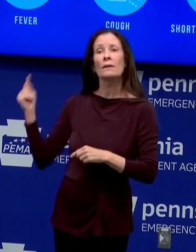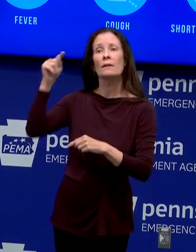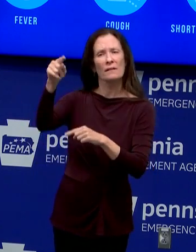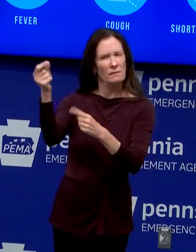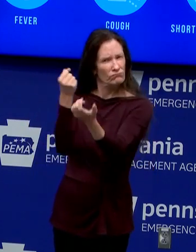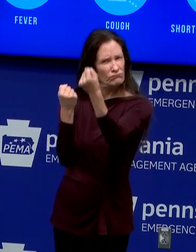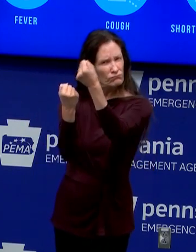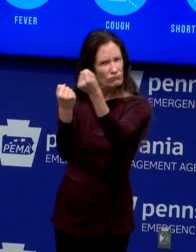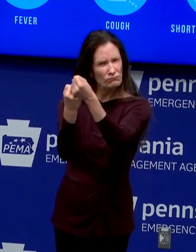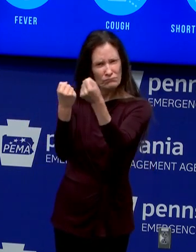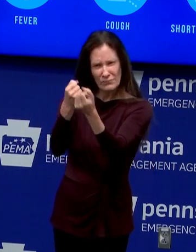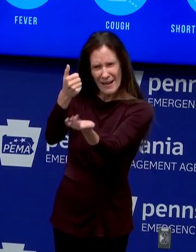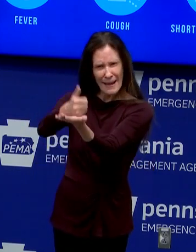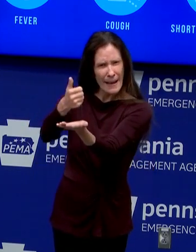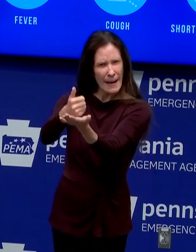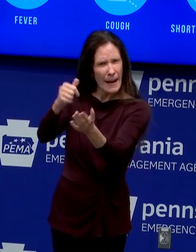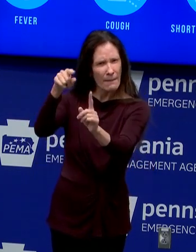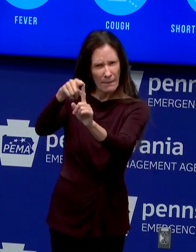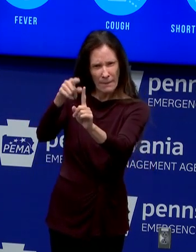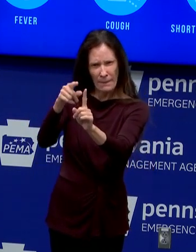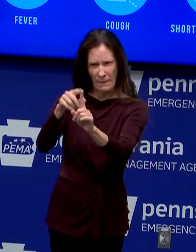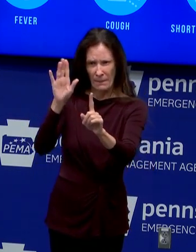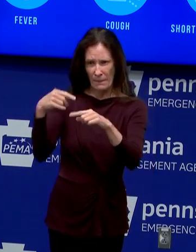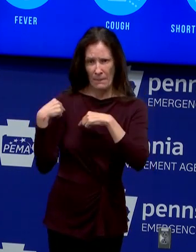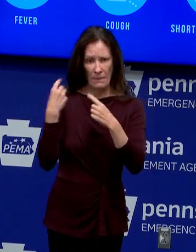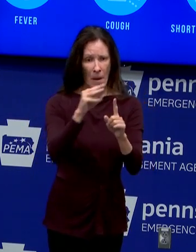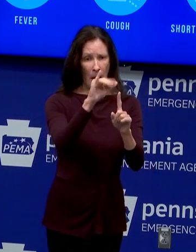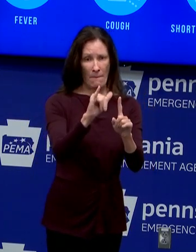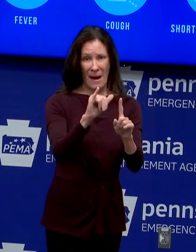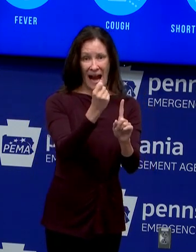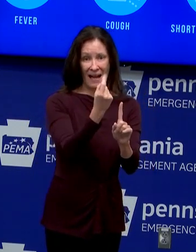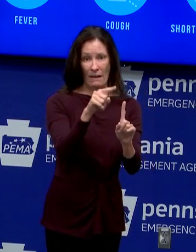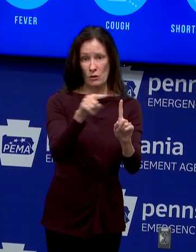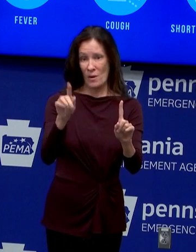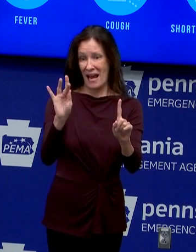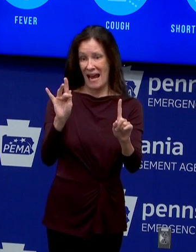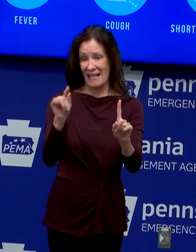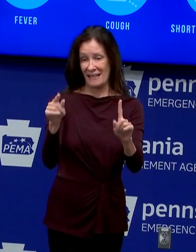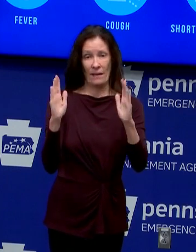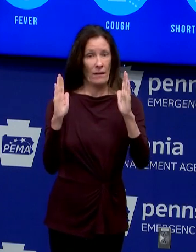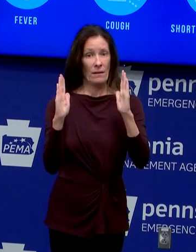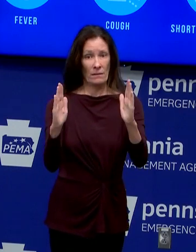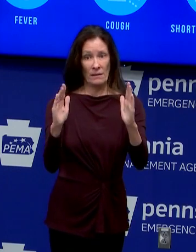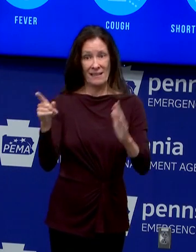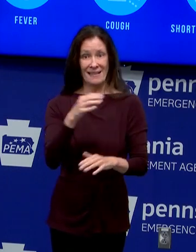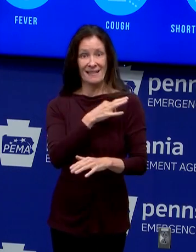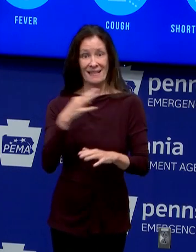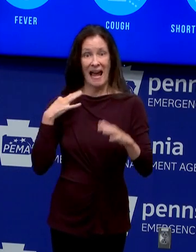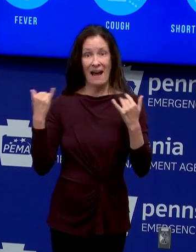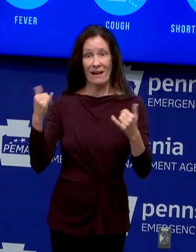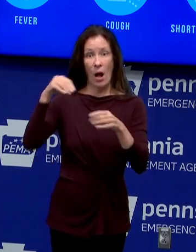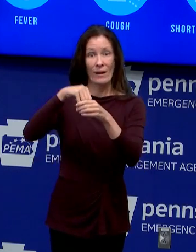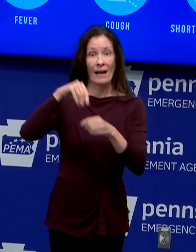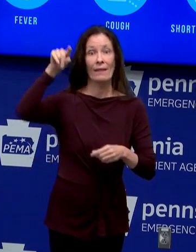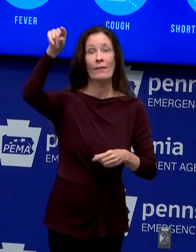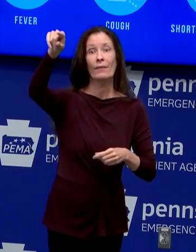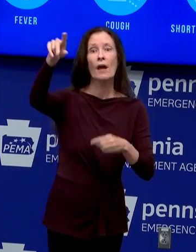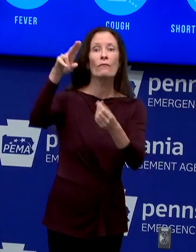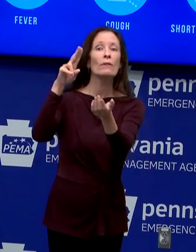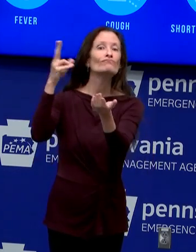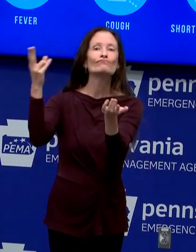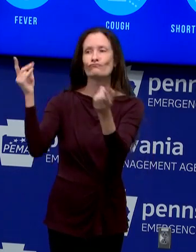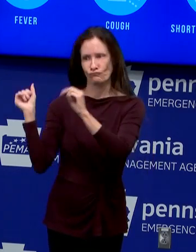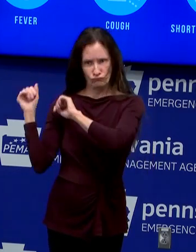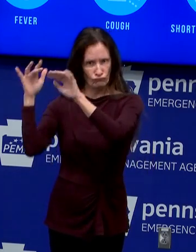18th. On May 18th, staff contracted by the owners of the facility will be on site to care for patients. So it's going to be